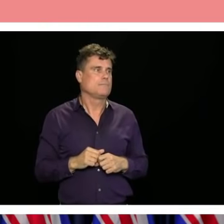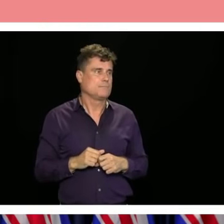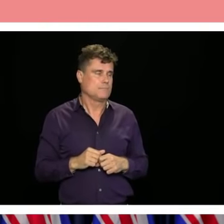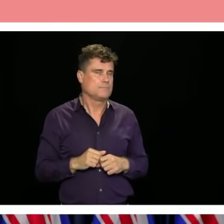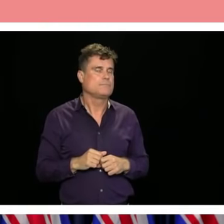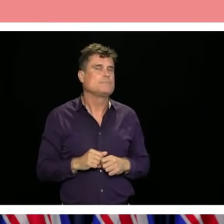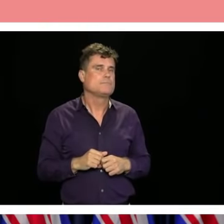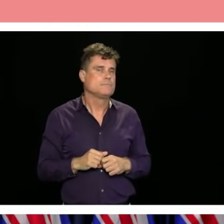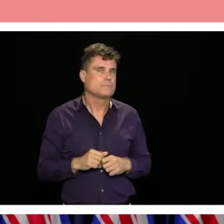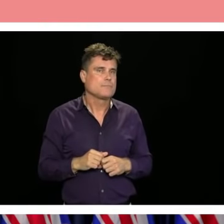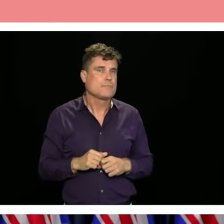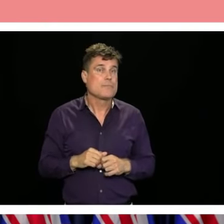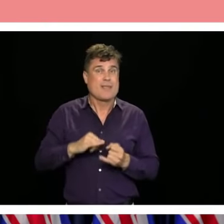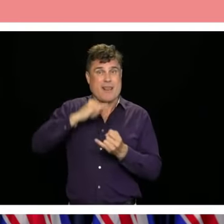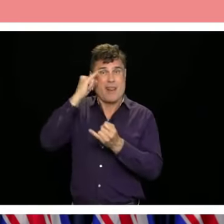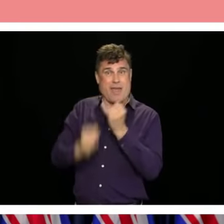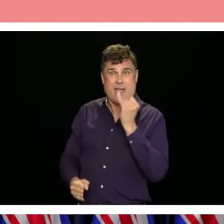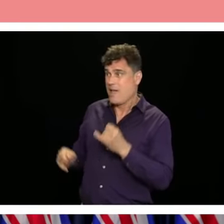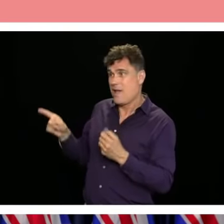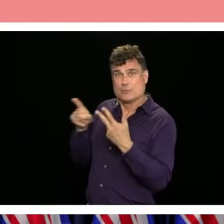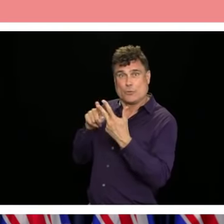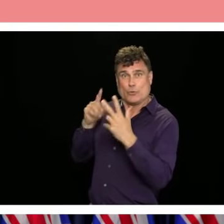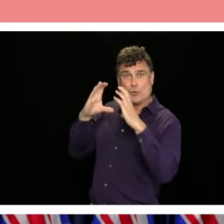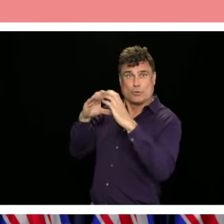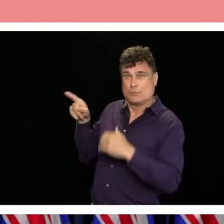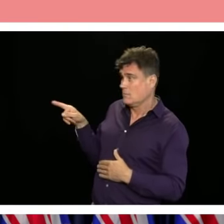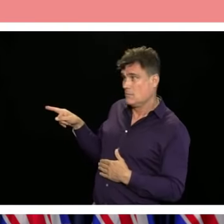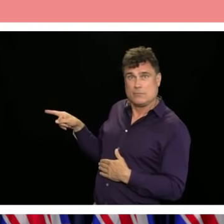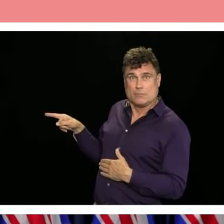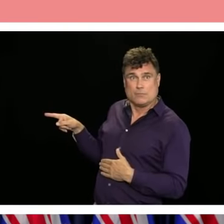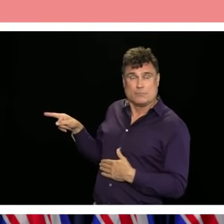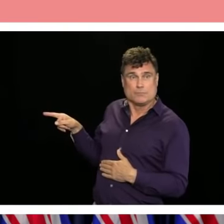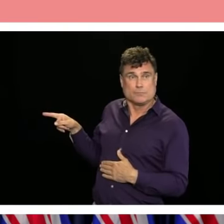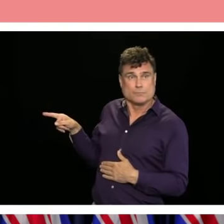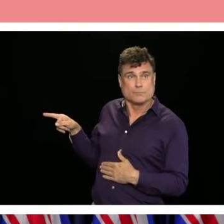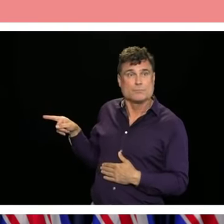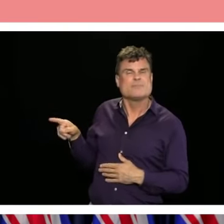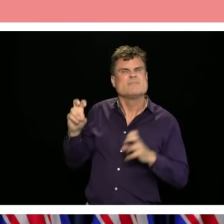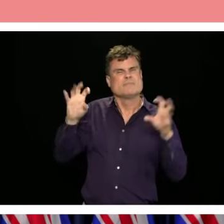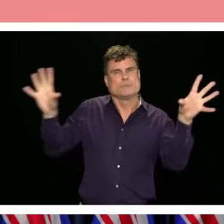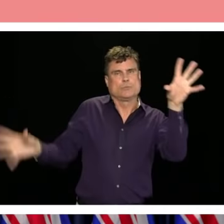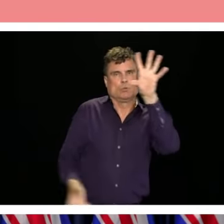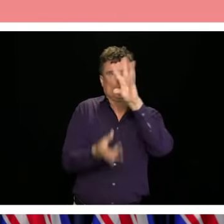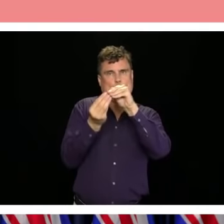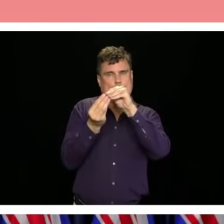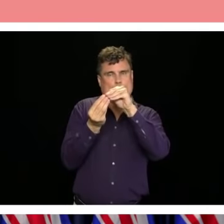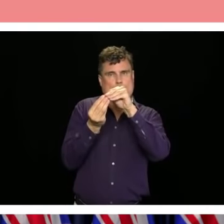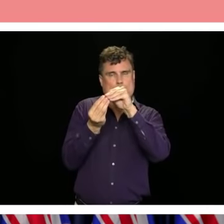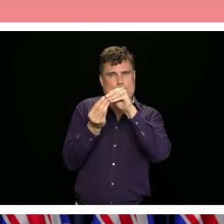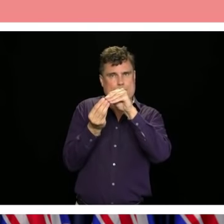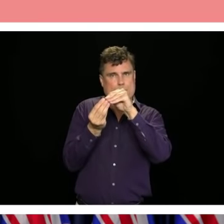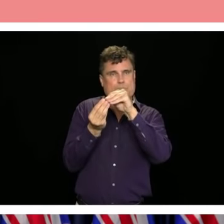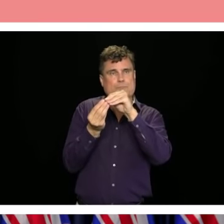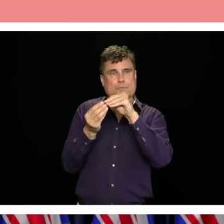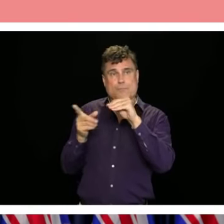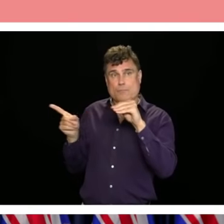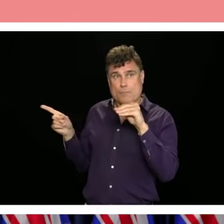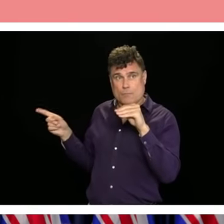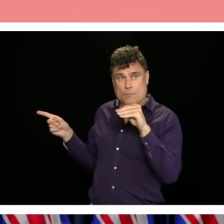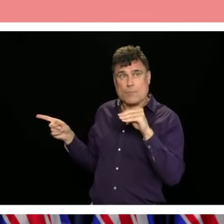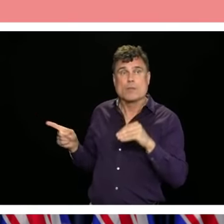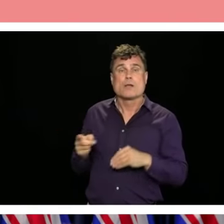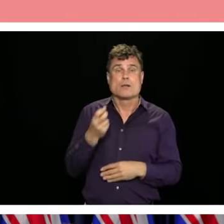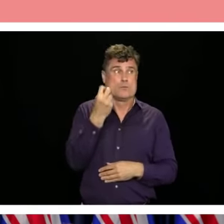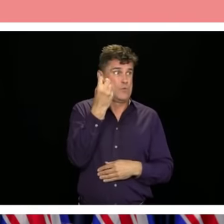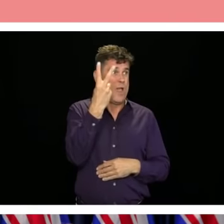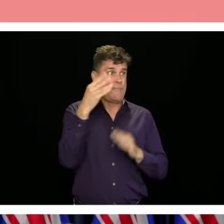their contact network, they were more likely to be exposed and to have the disease. And 7.4% of the